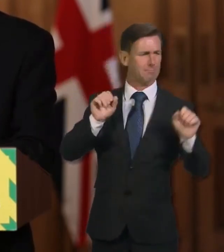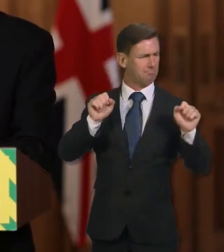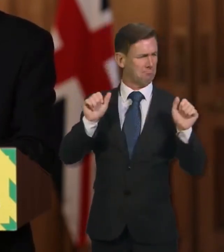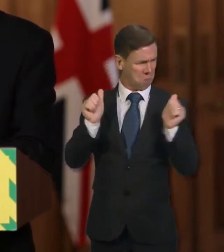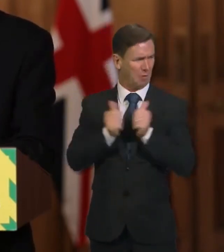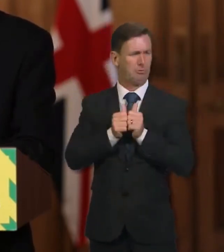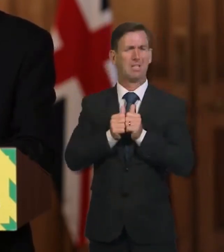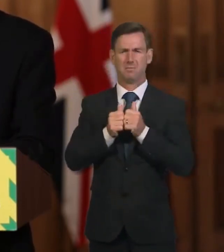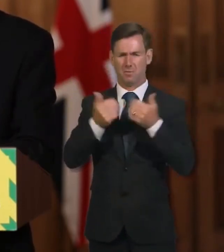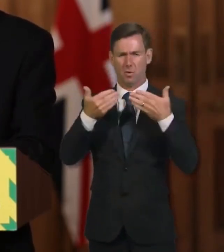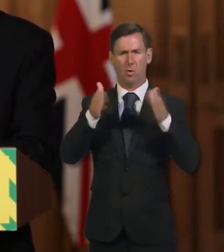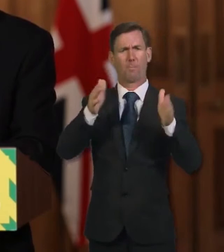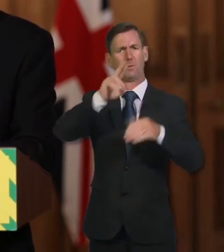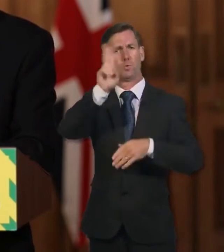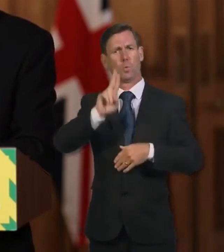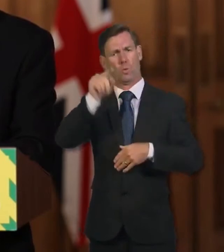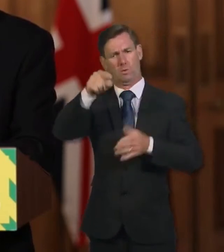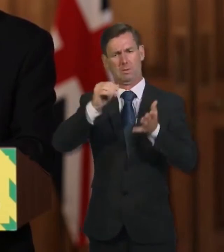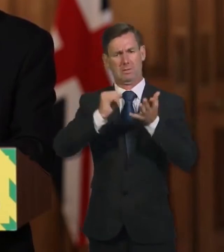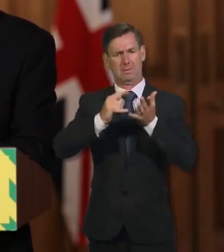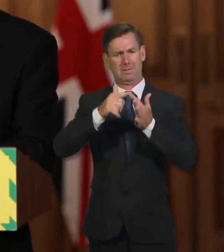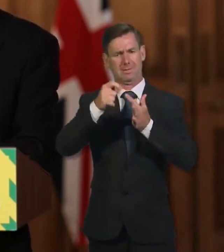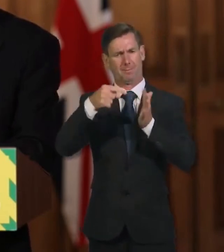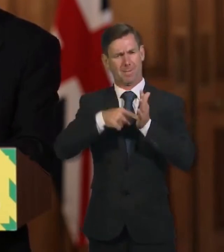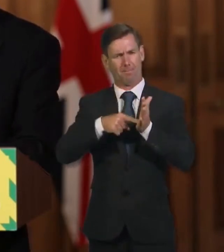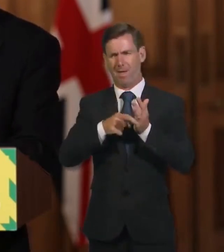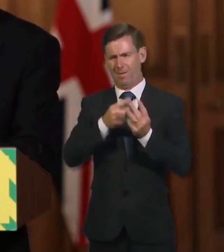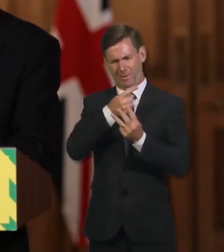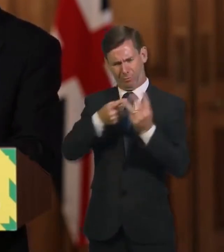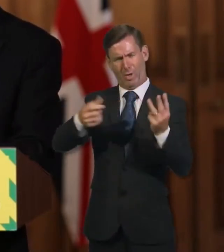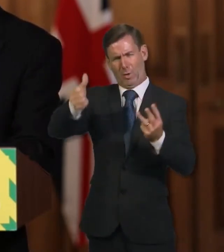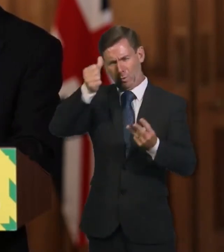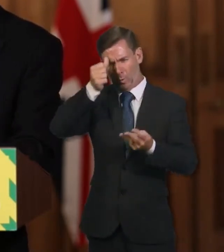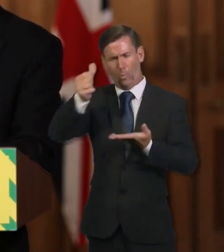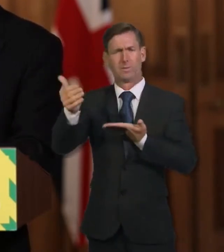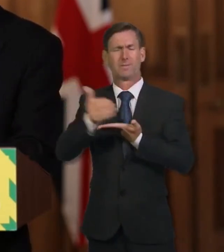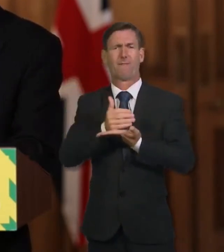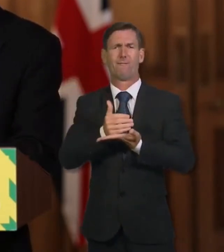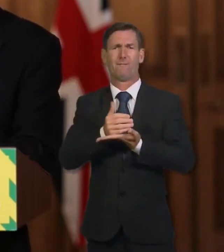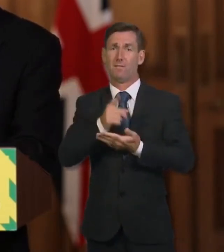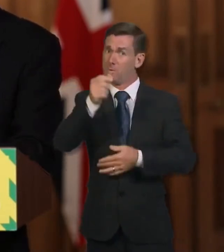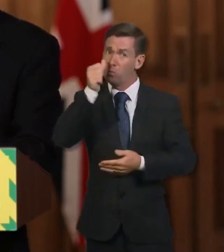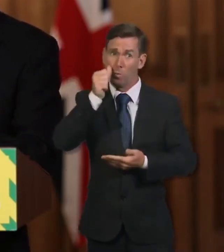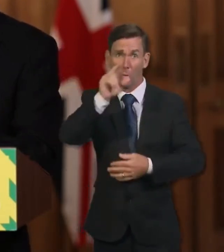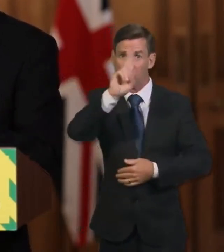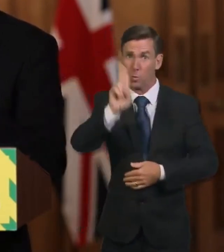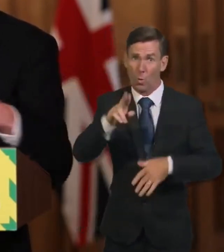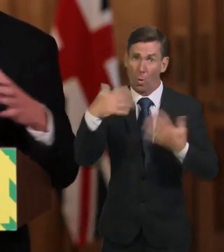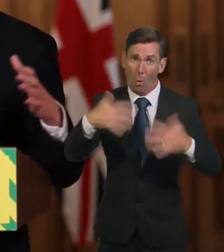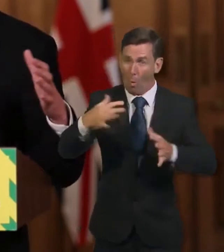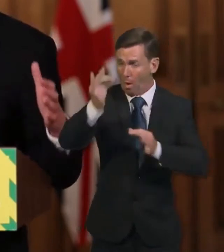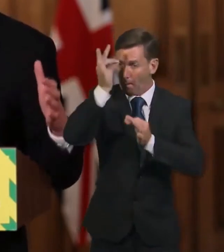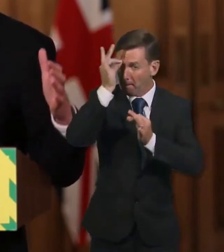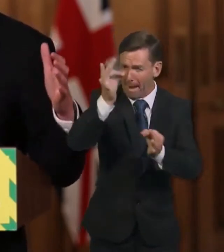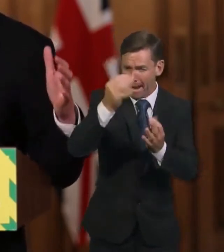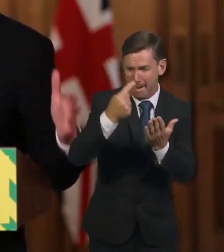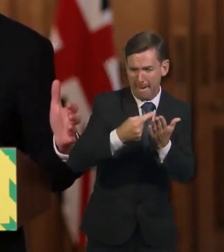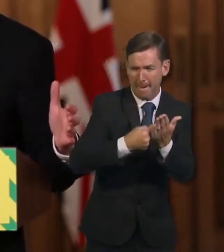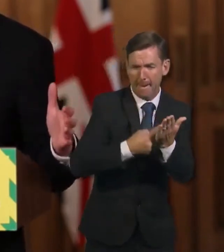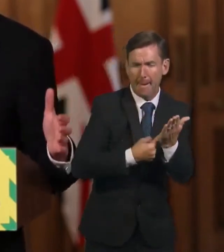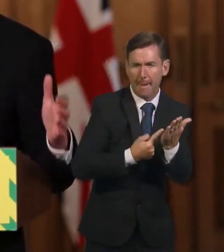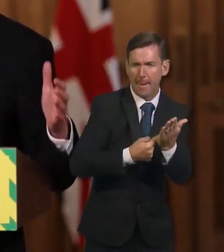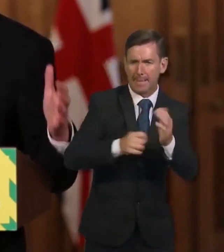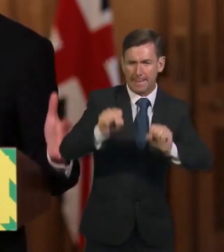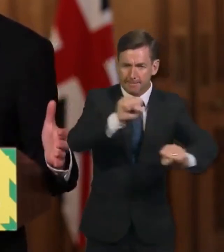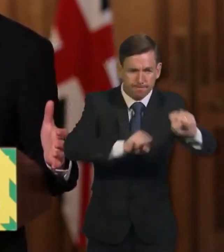got very rigorous regimes in schools. So, for example, in relation to cleaning, in relation to keeping year